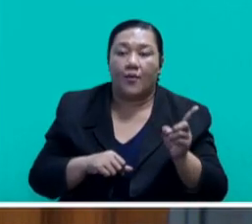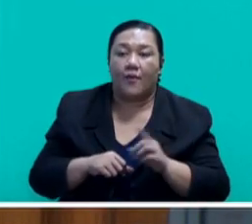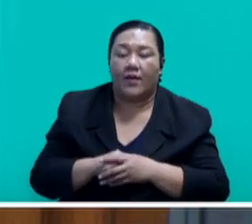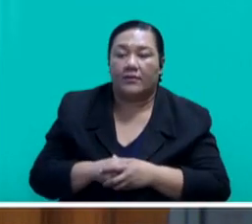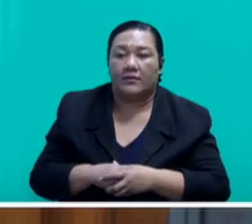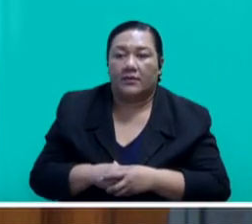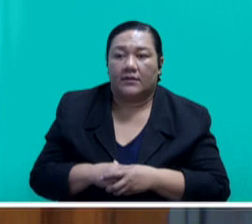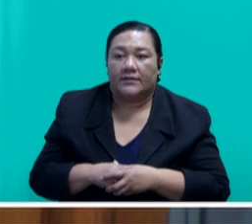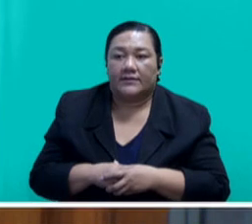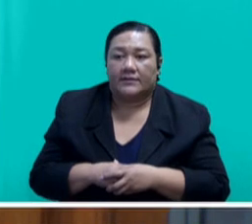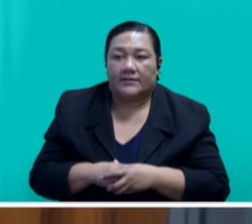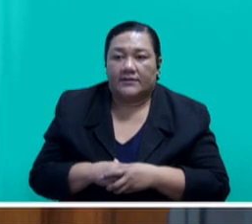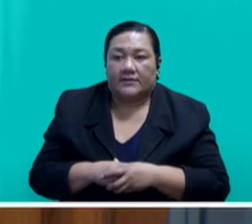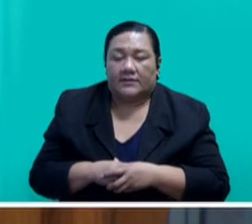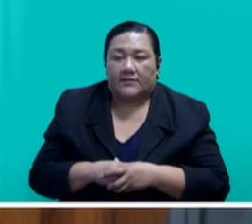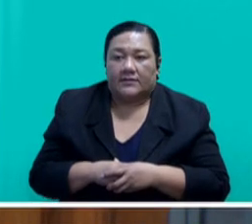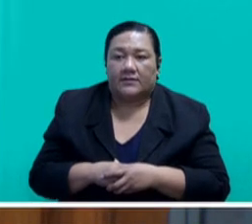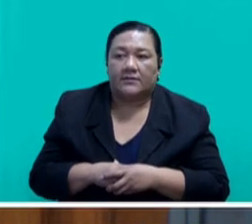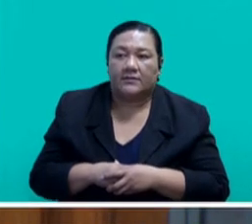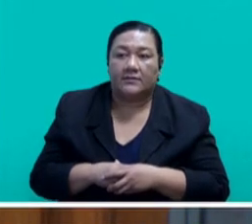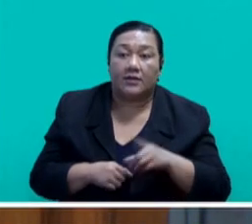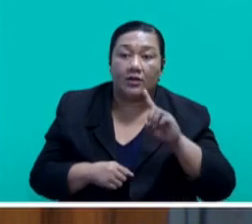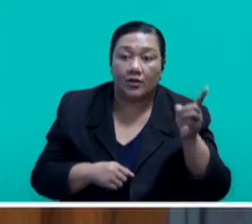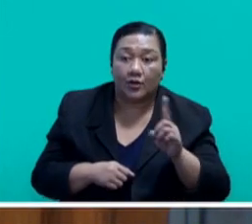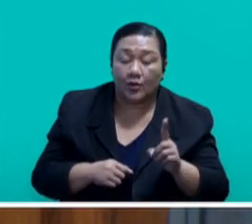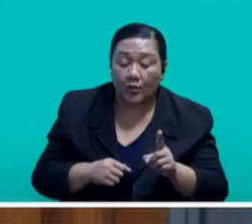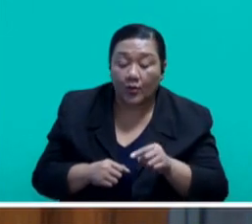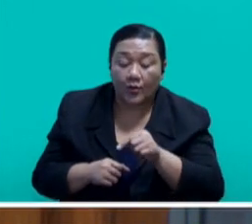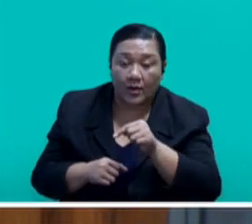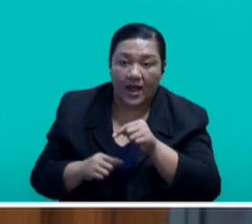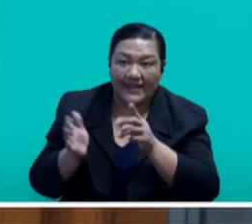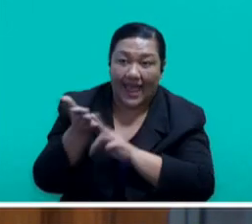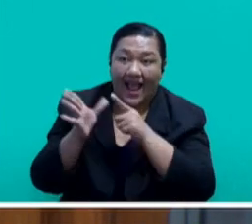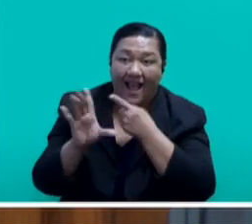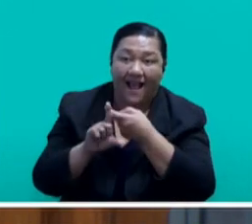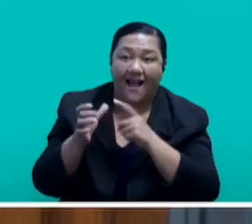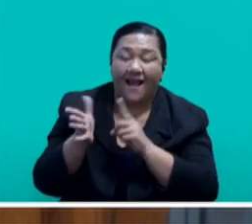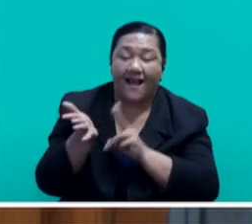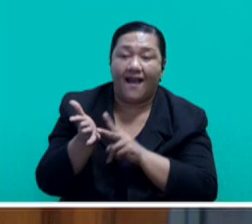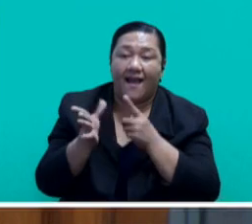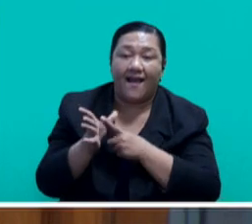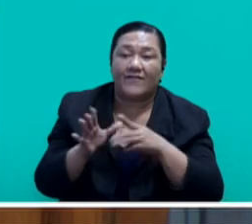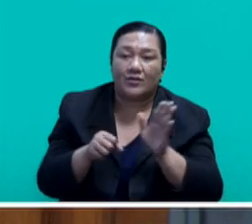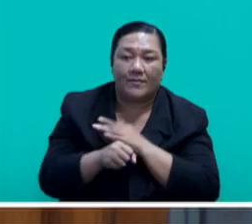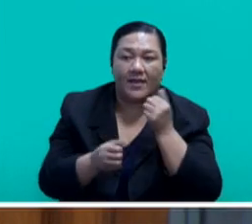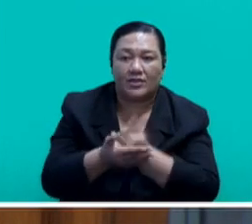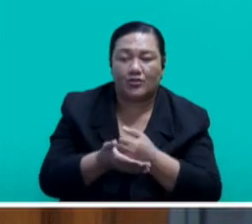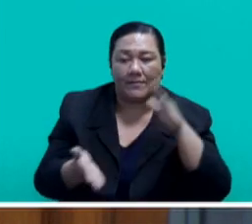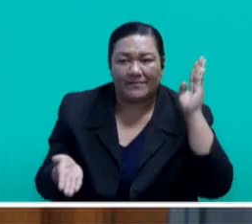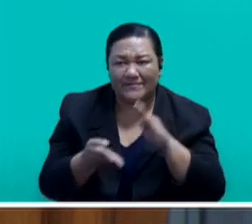of the prescription diameter harvesting trial in Nakabu. This will also ensure mitigation